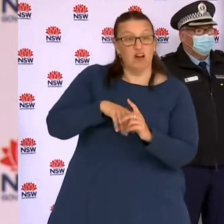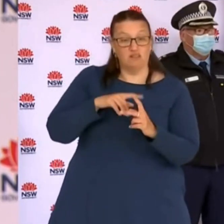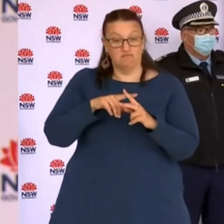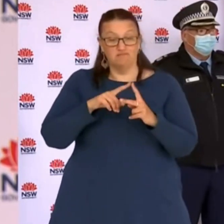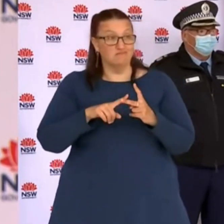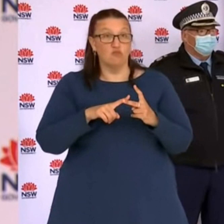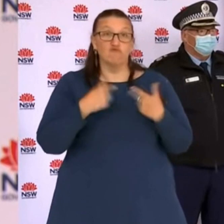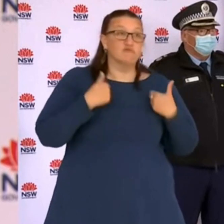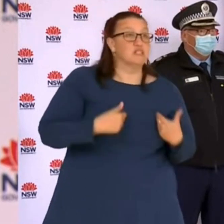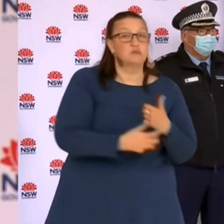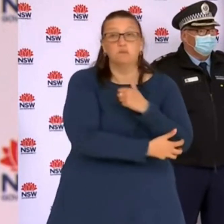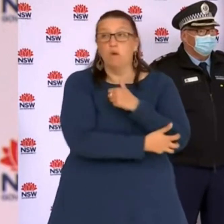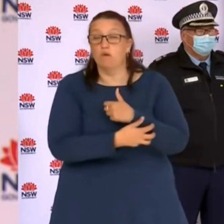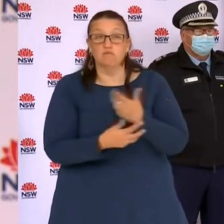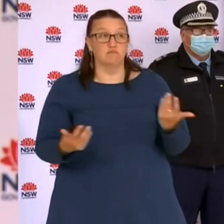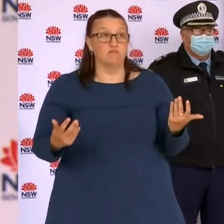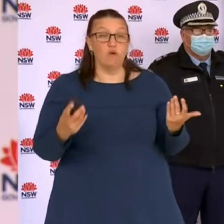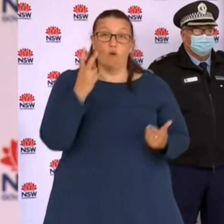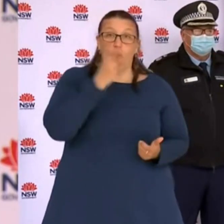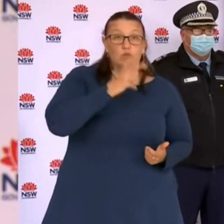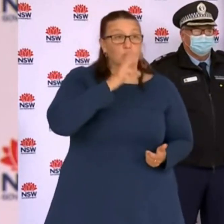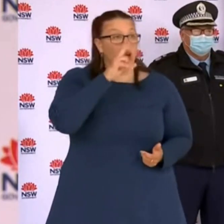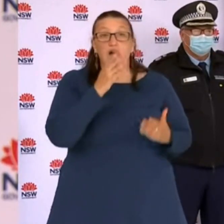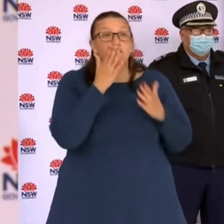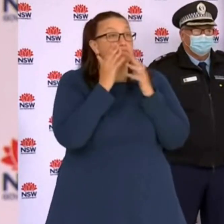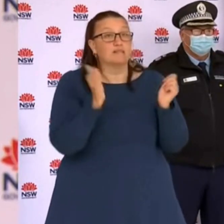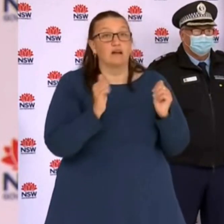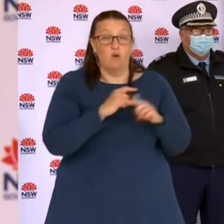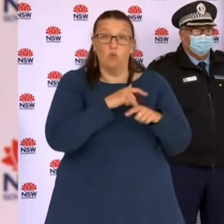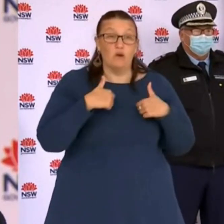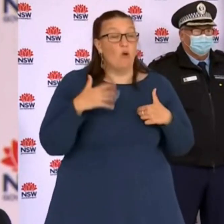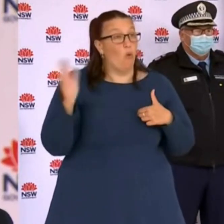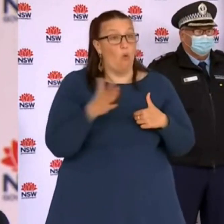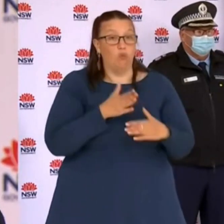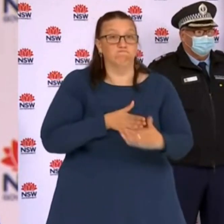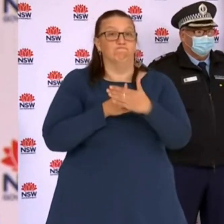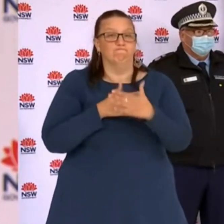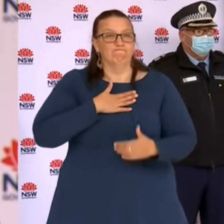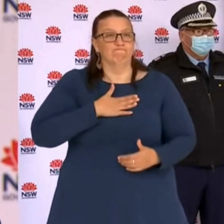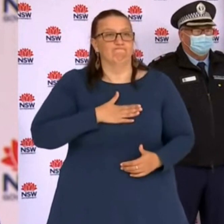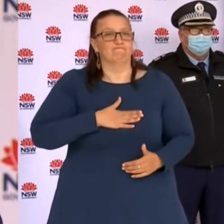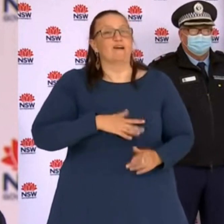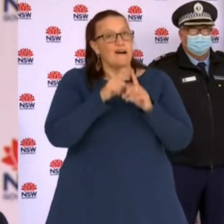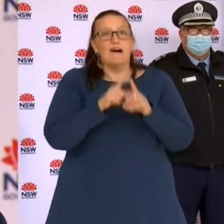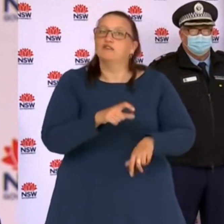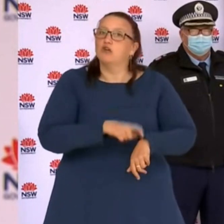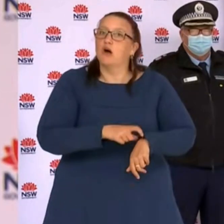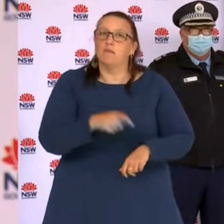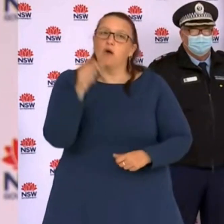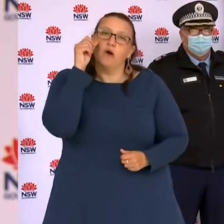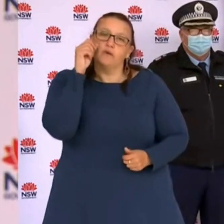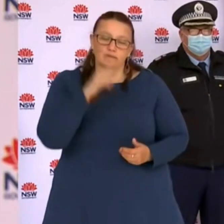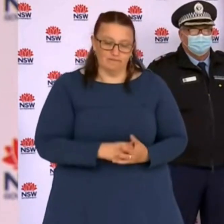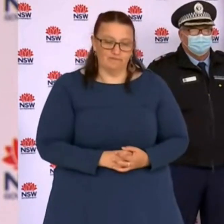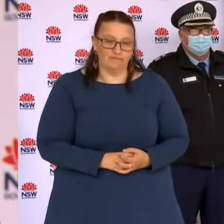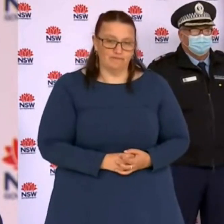age. It's a very challenging time, and please know the New South Wales government is giving thought to every age group, every demographic. But